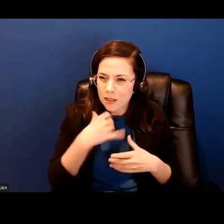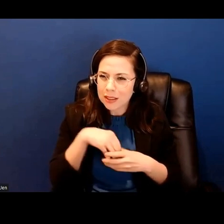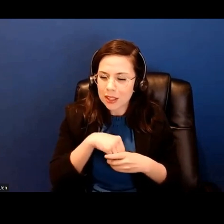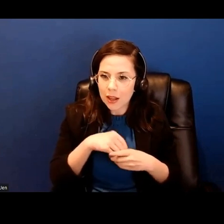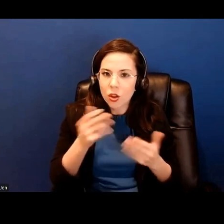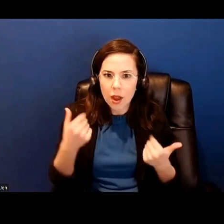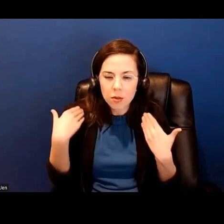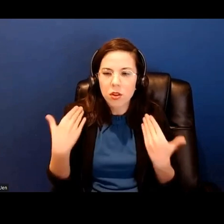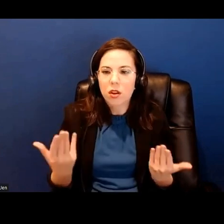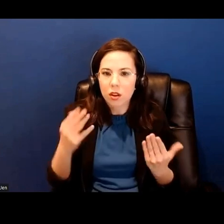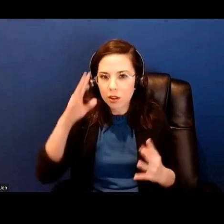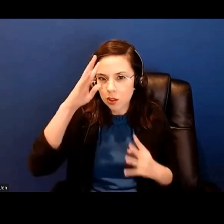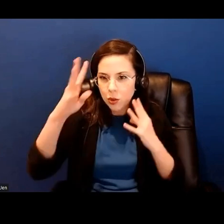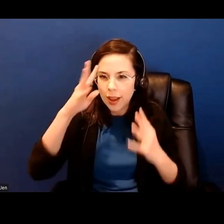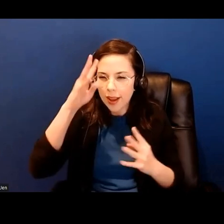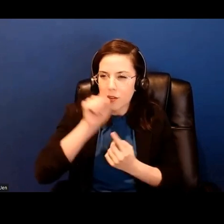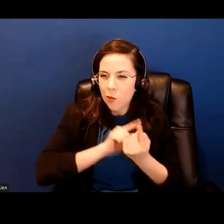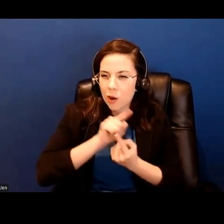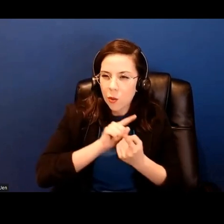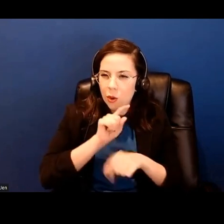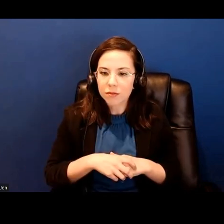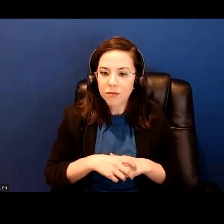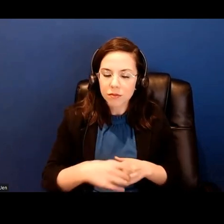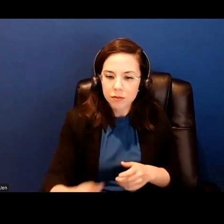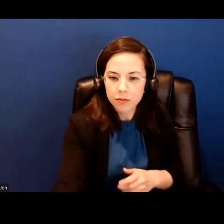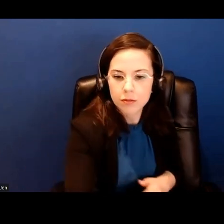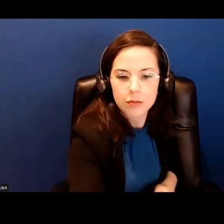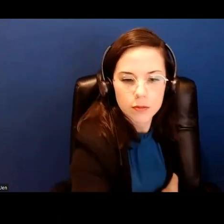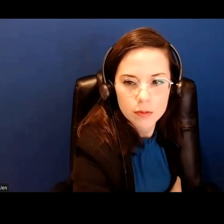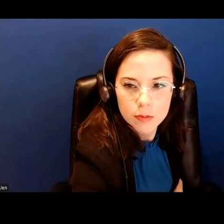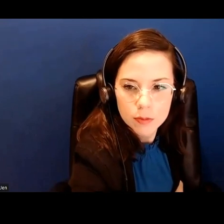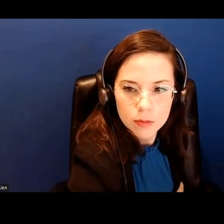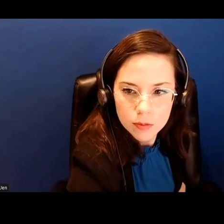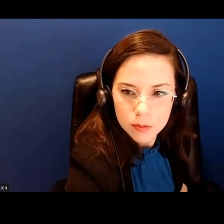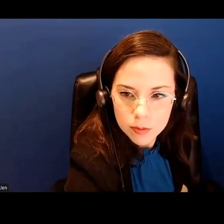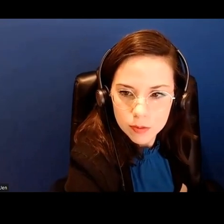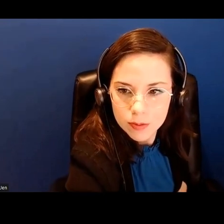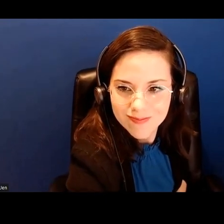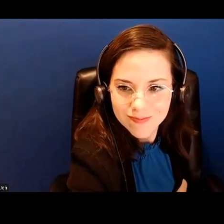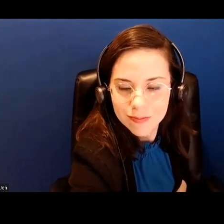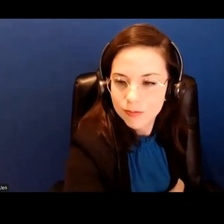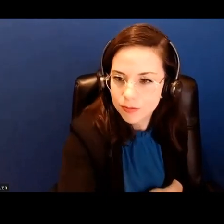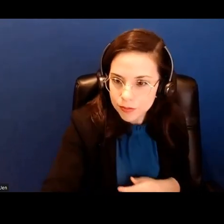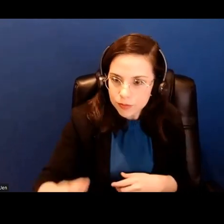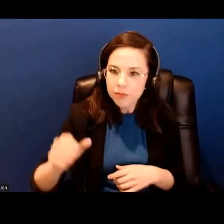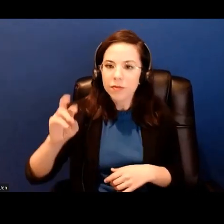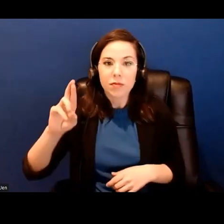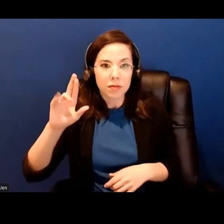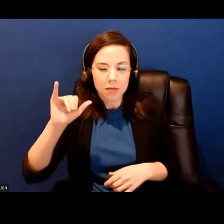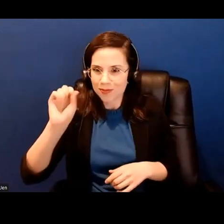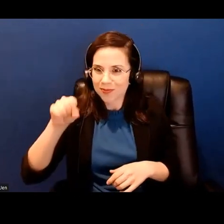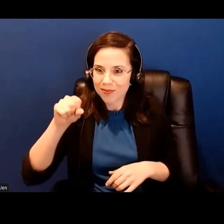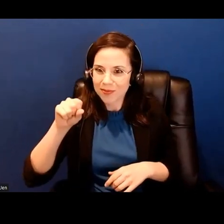do some creative individual work around that as well. I hope that answers the question. Yeah, that was great, Terri. There's